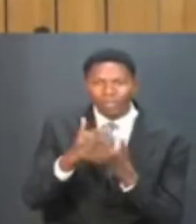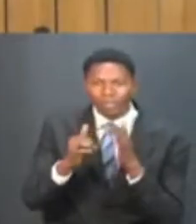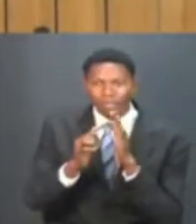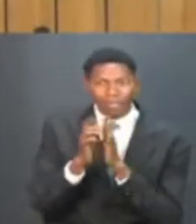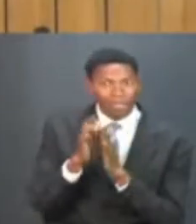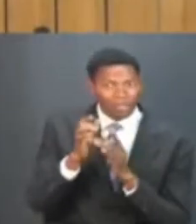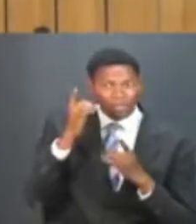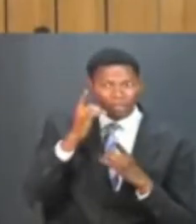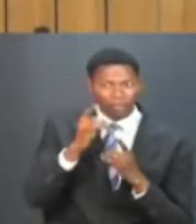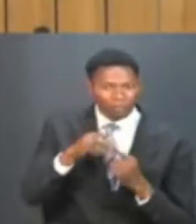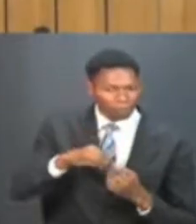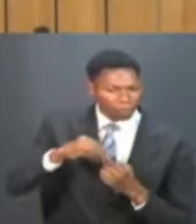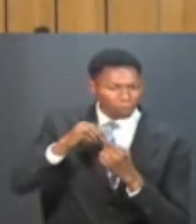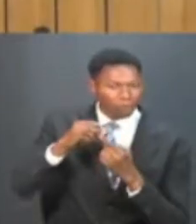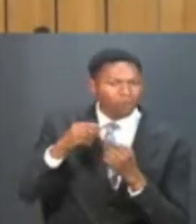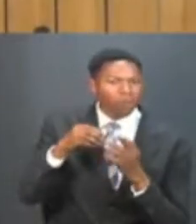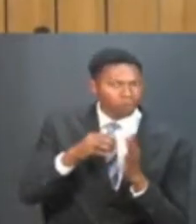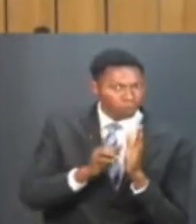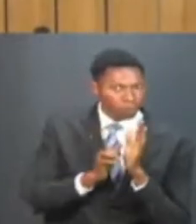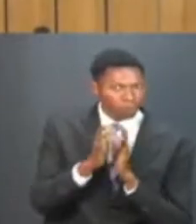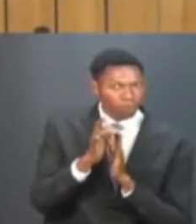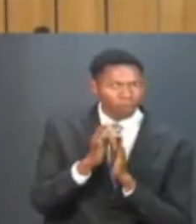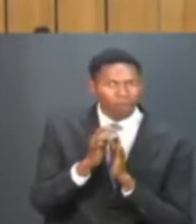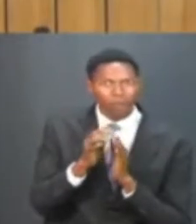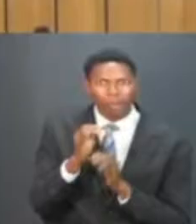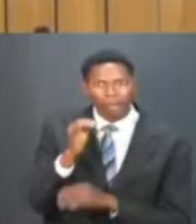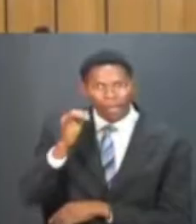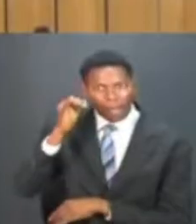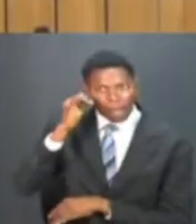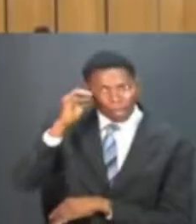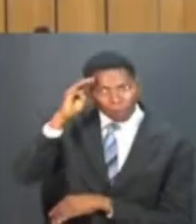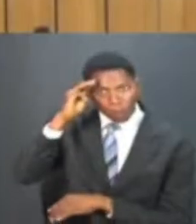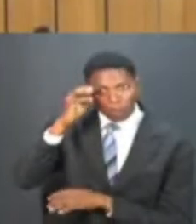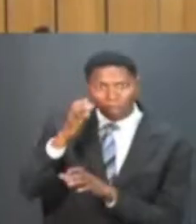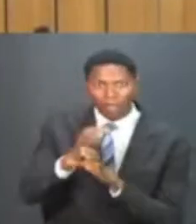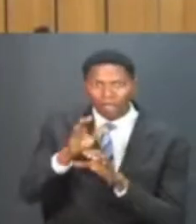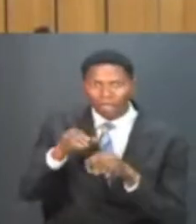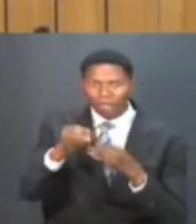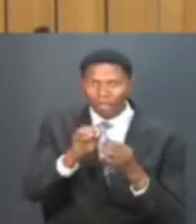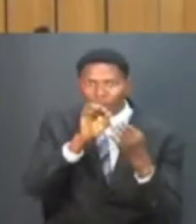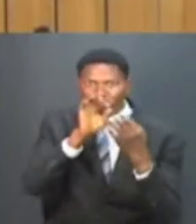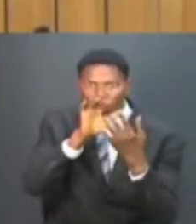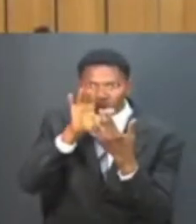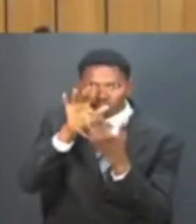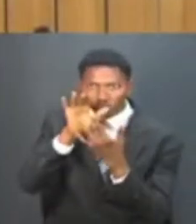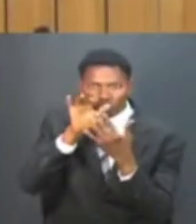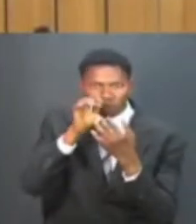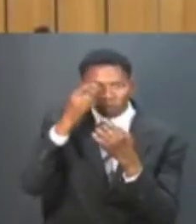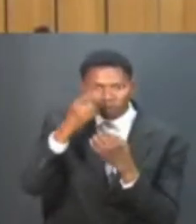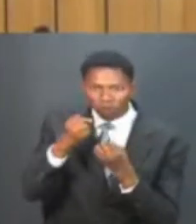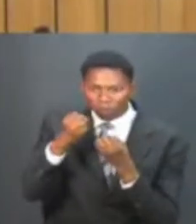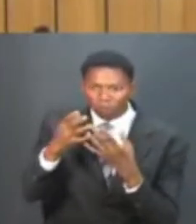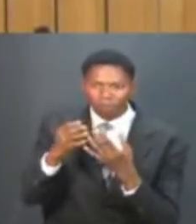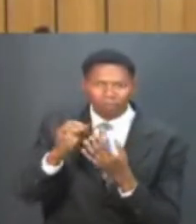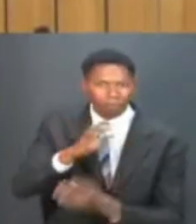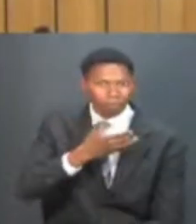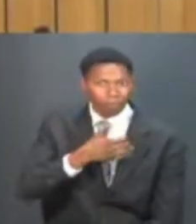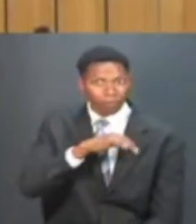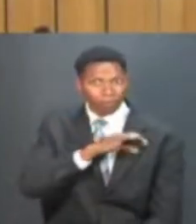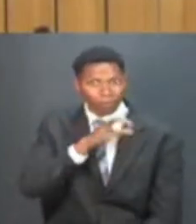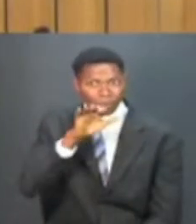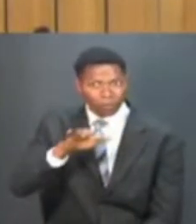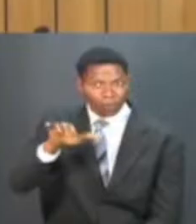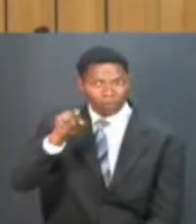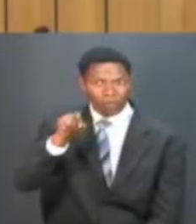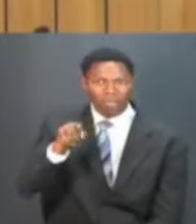particularly cancer. Mahama Cares offers hope to thousands of vulnerable citizens who would otherwise